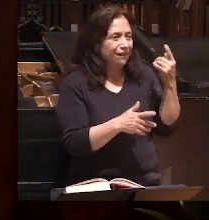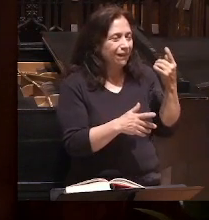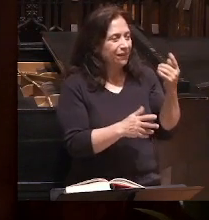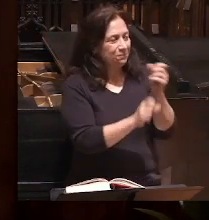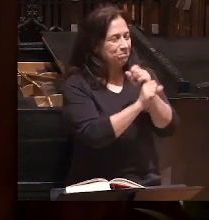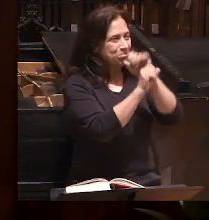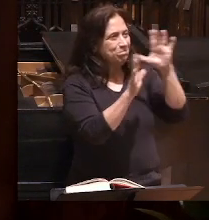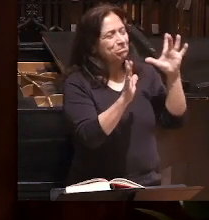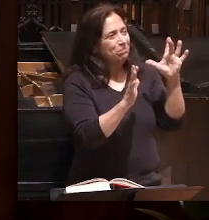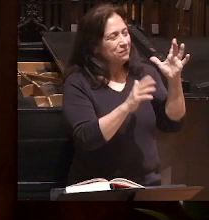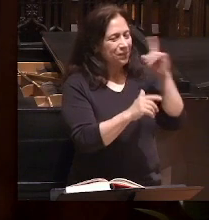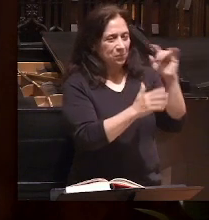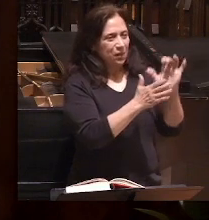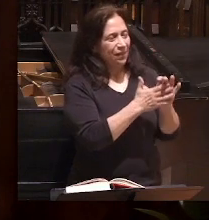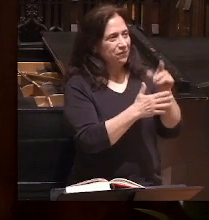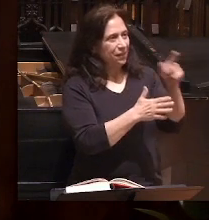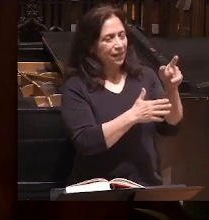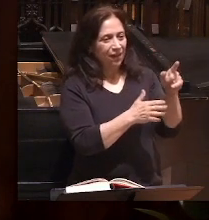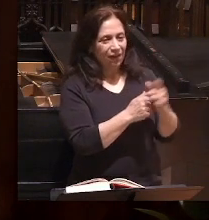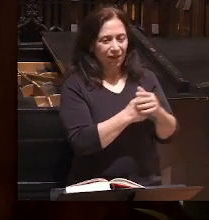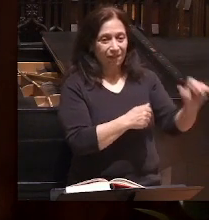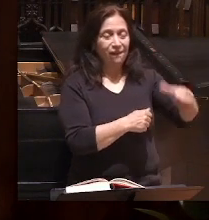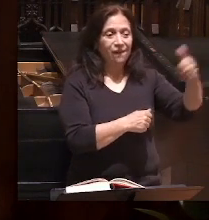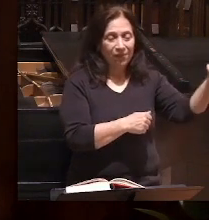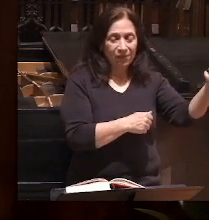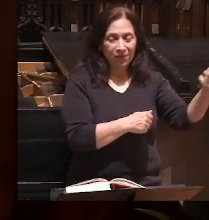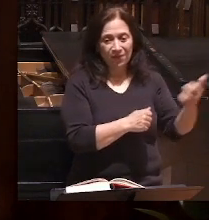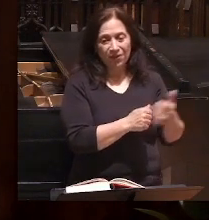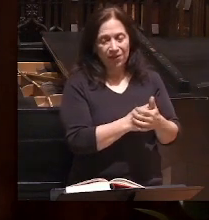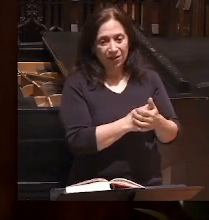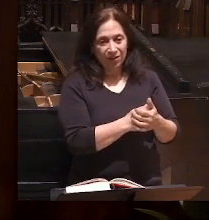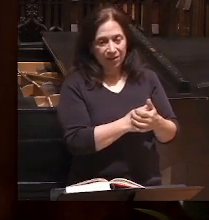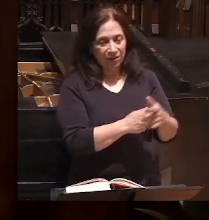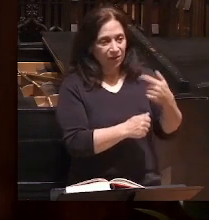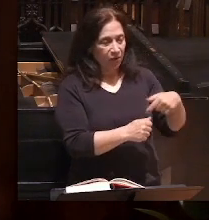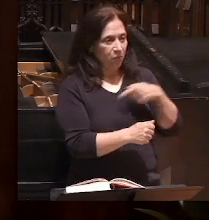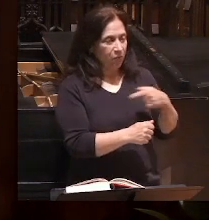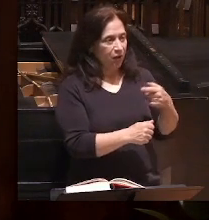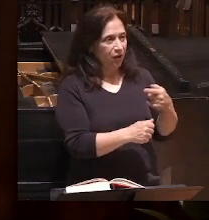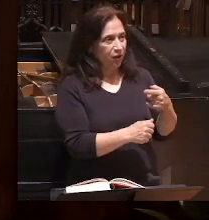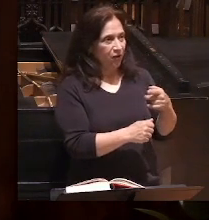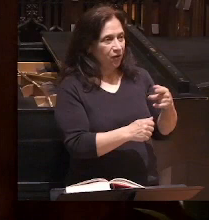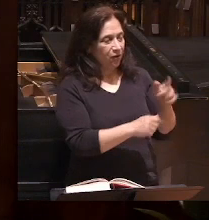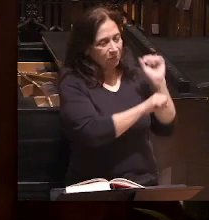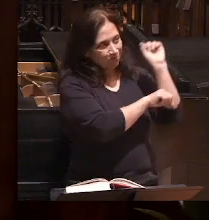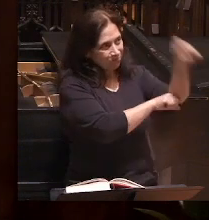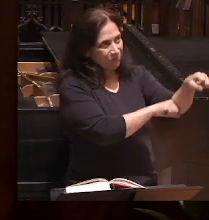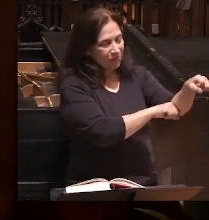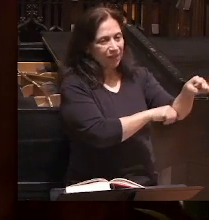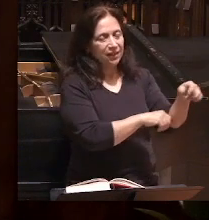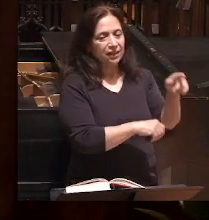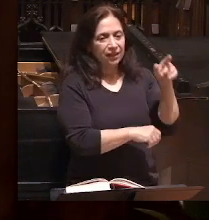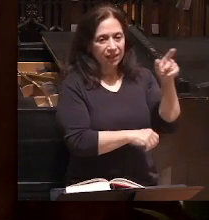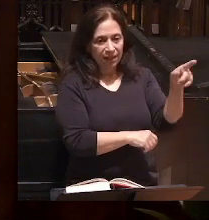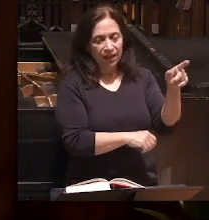our minds. We come to believe that the other, the one whom we are so intent in overcoming,